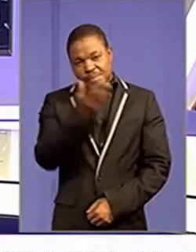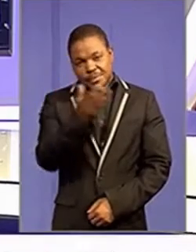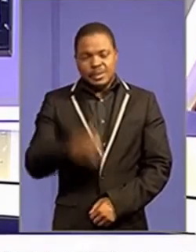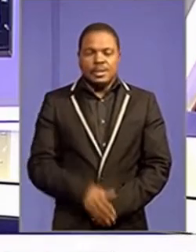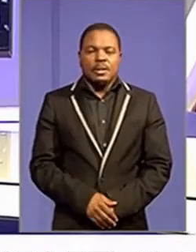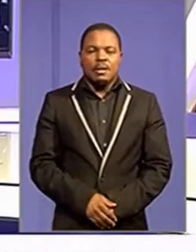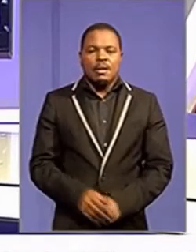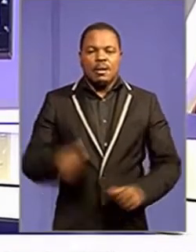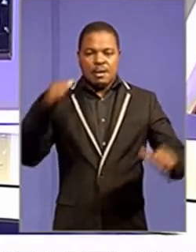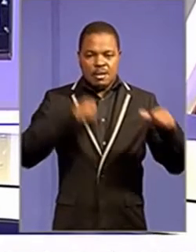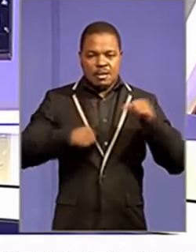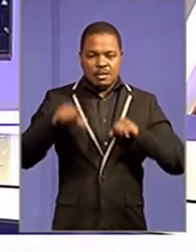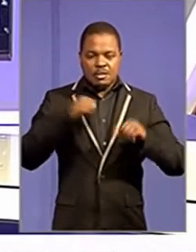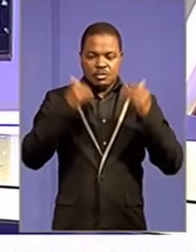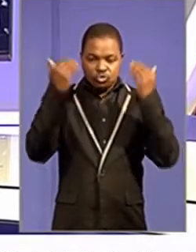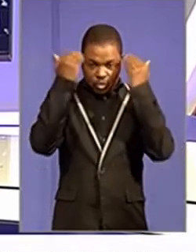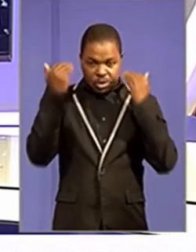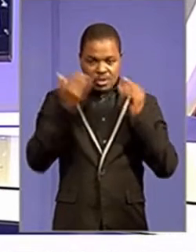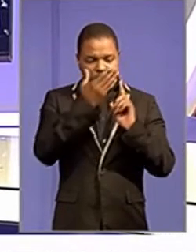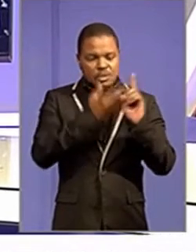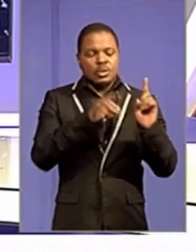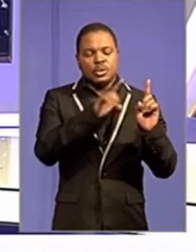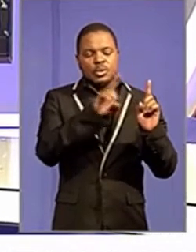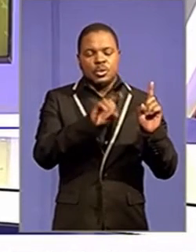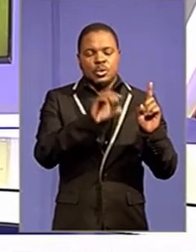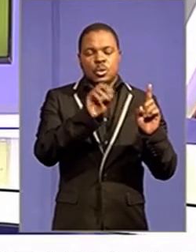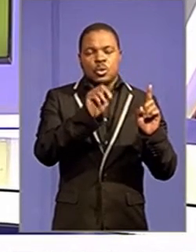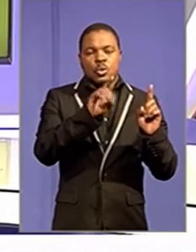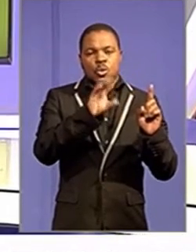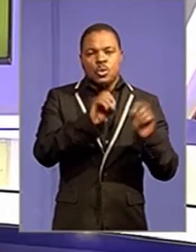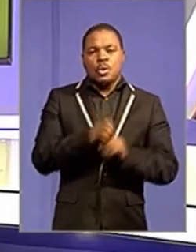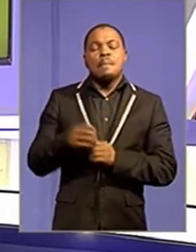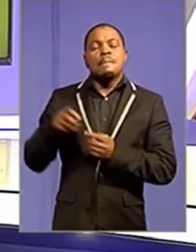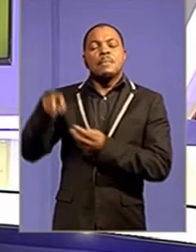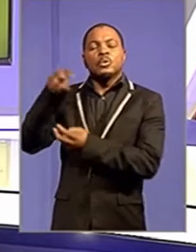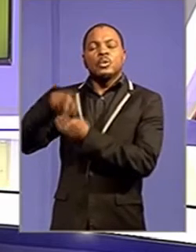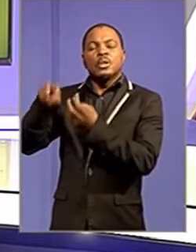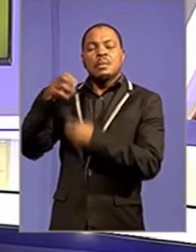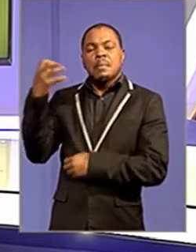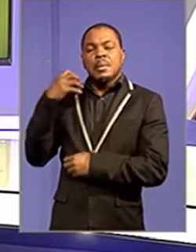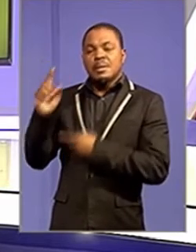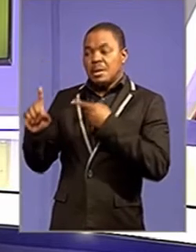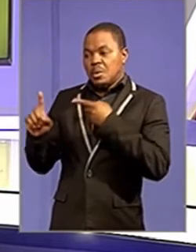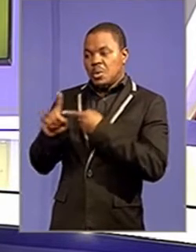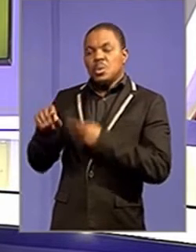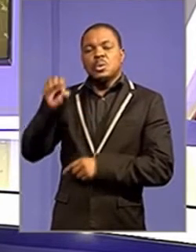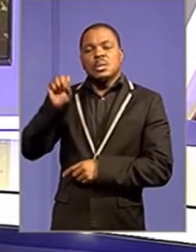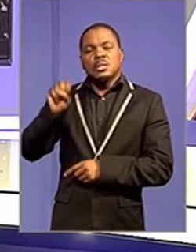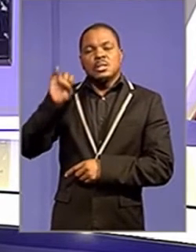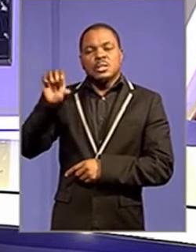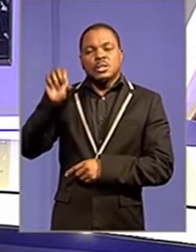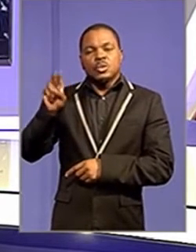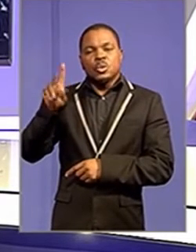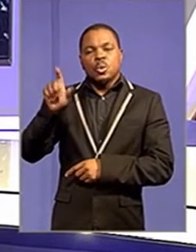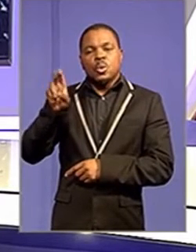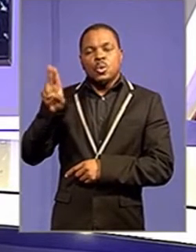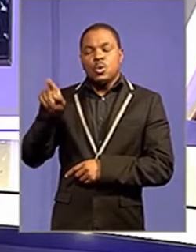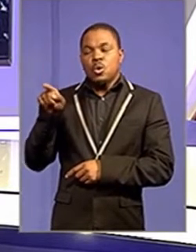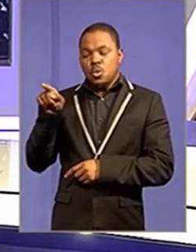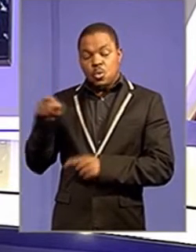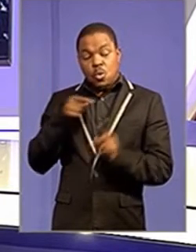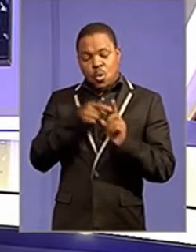Moahlodi Mogolo wa nakwana Raymond Zondo o kgalemile ka bogale polelo ya Tona ya Boeti Lindiwe Sisulu yeo go yona a